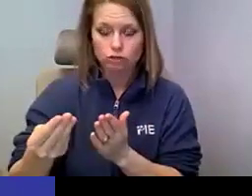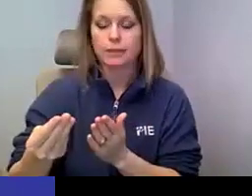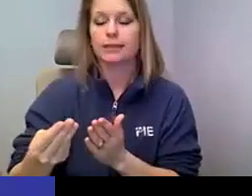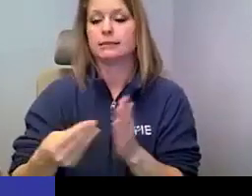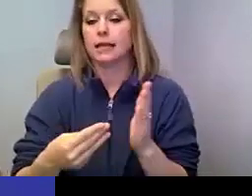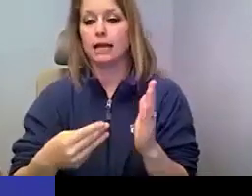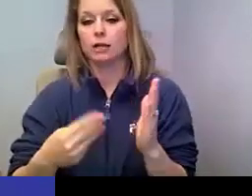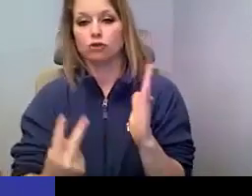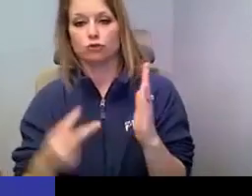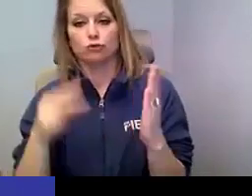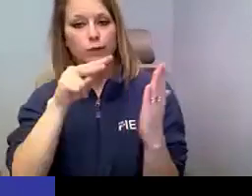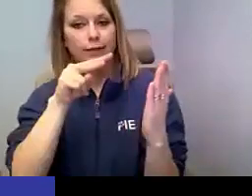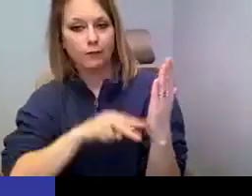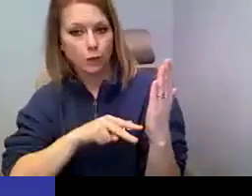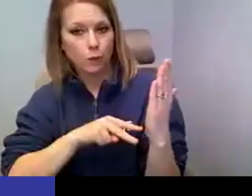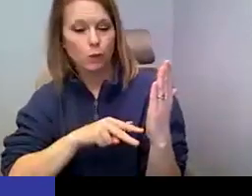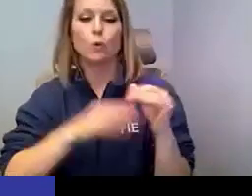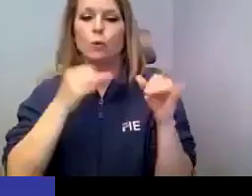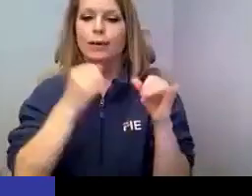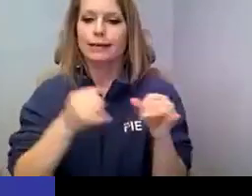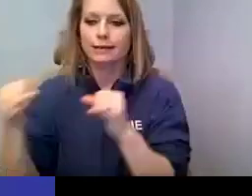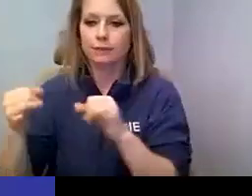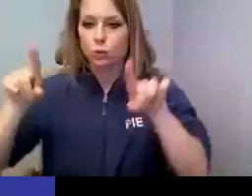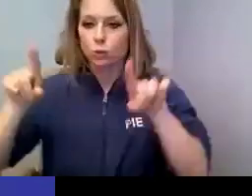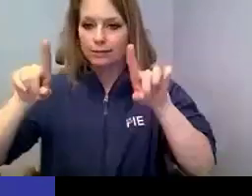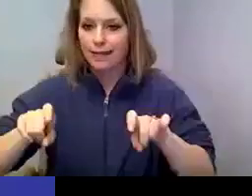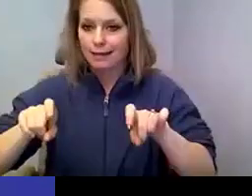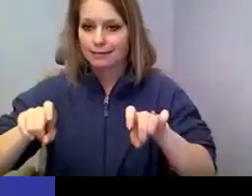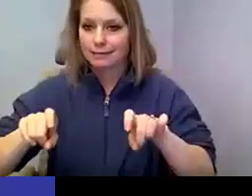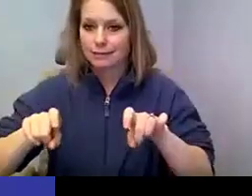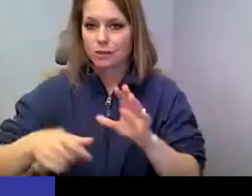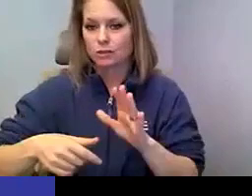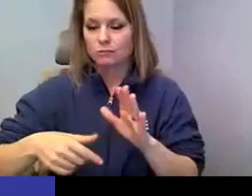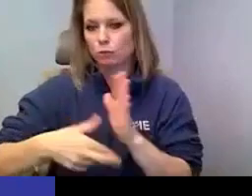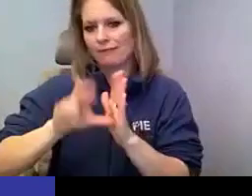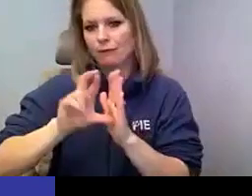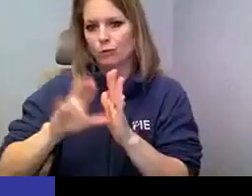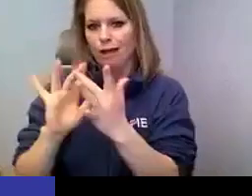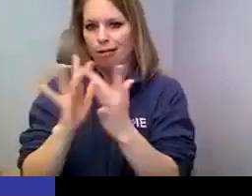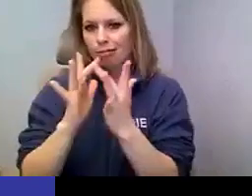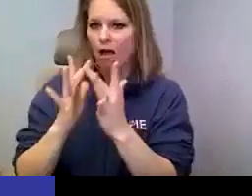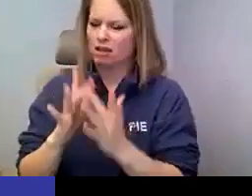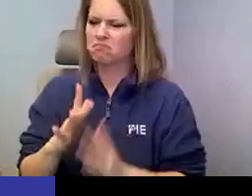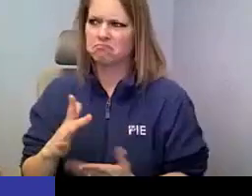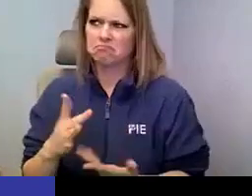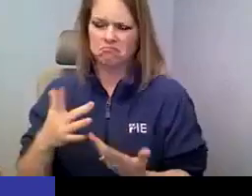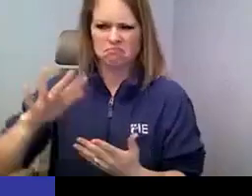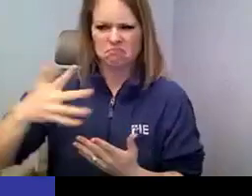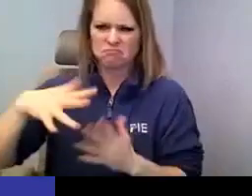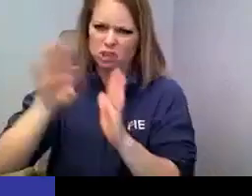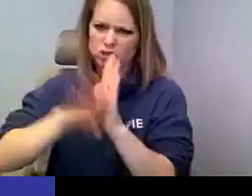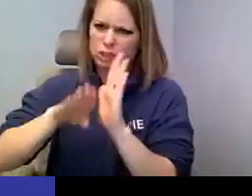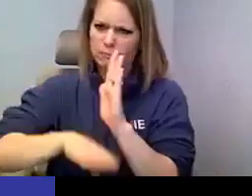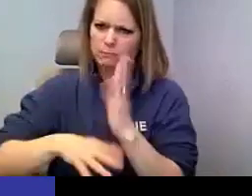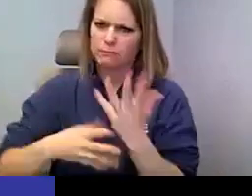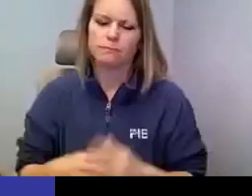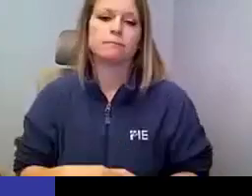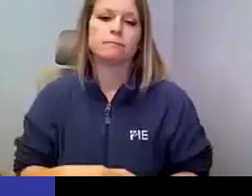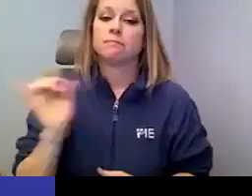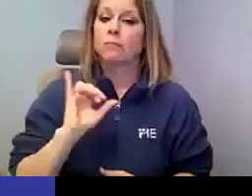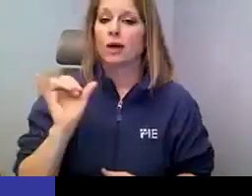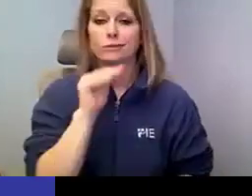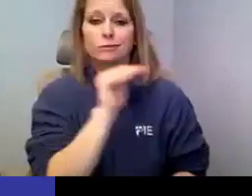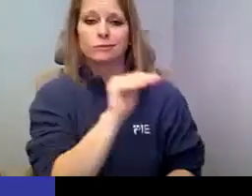test reviews online, relatively cheap. Uh, and again, ask your school